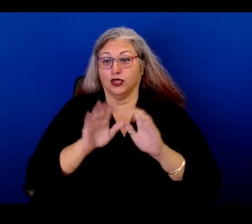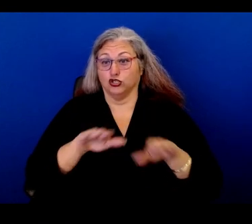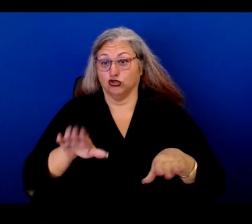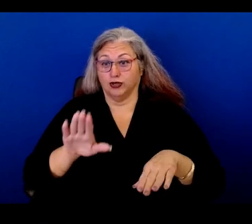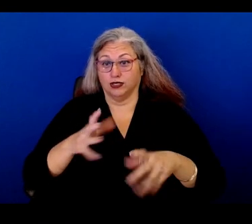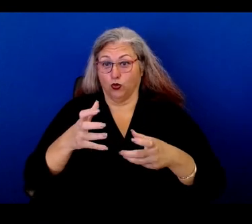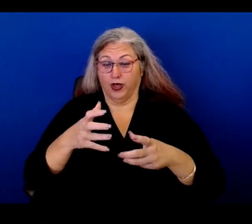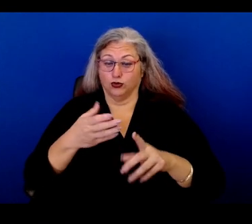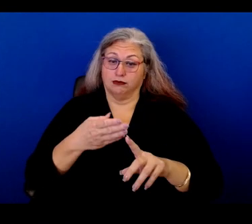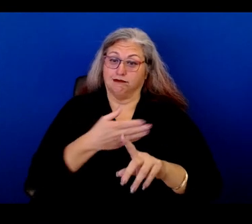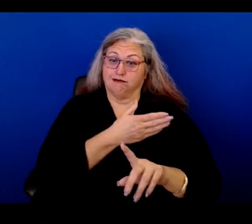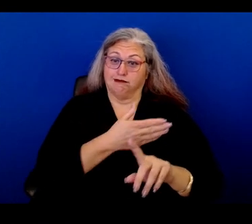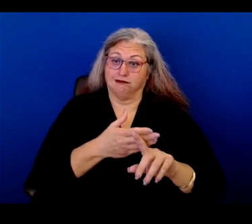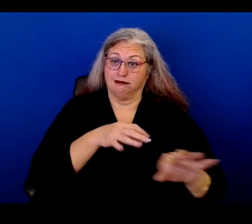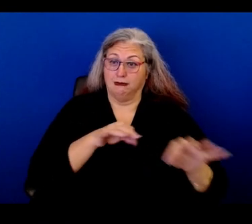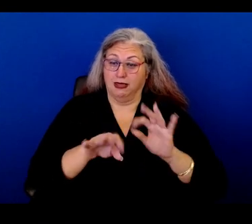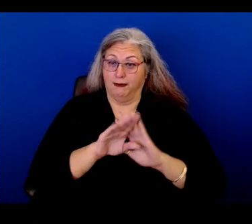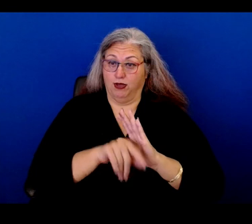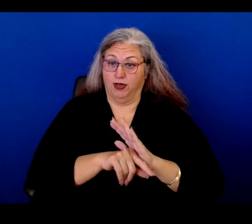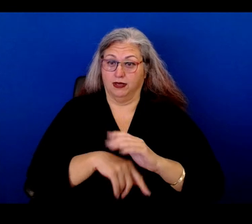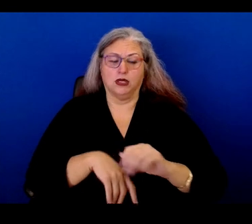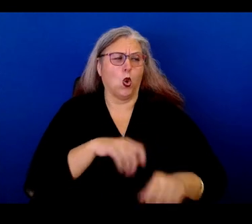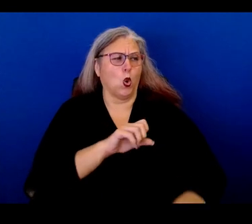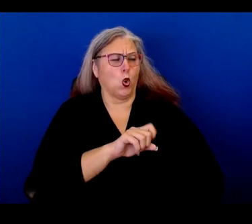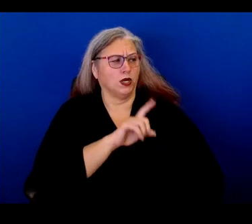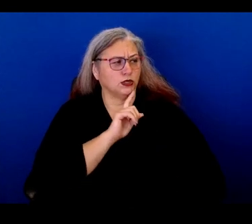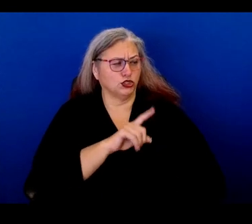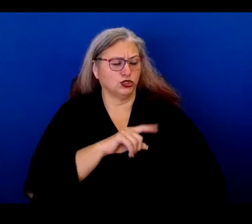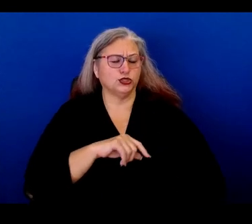children? Do you want to talk about that? Yeah, sure.